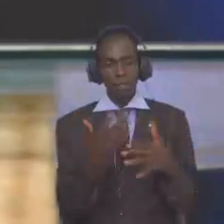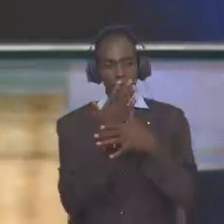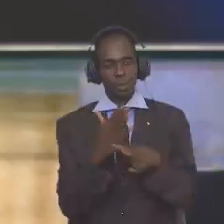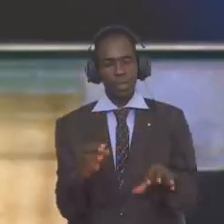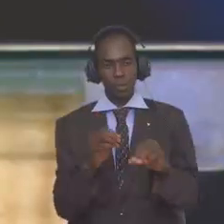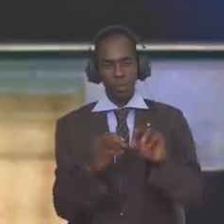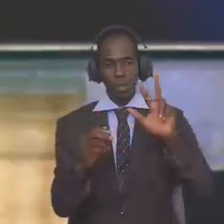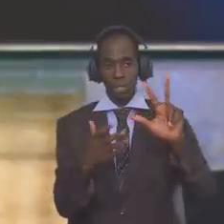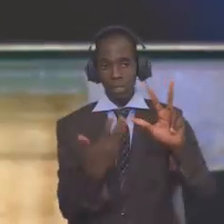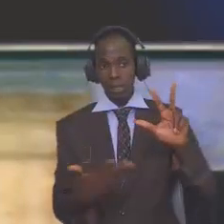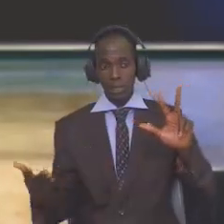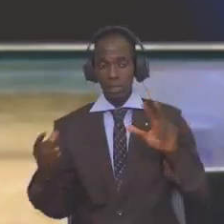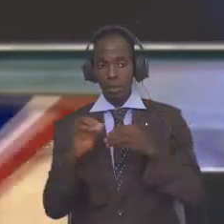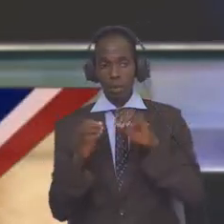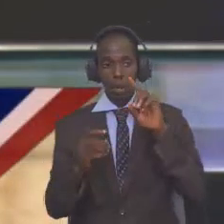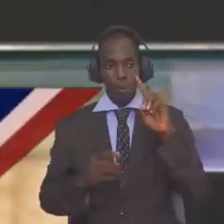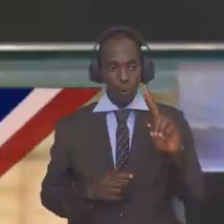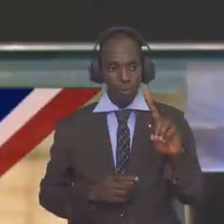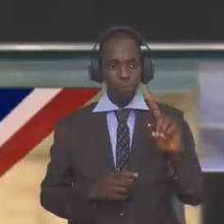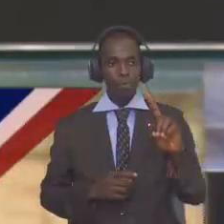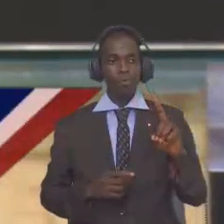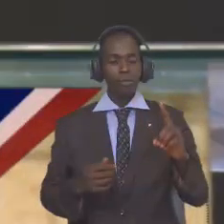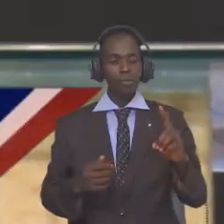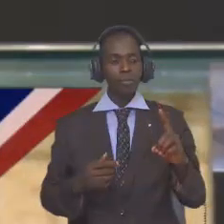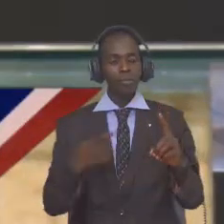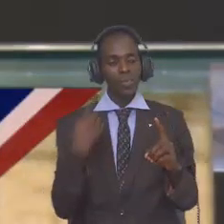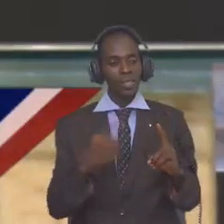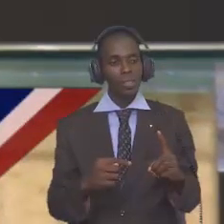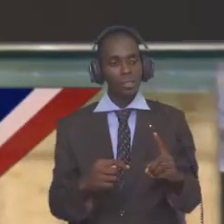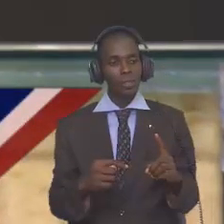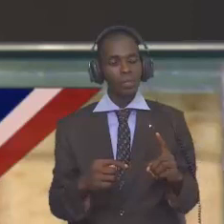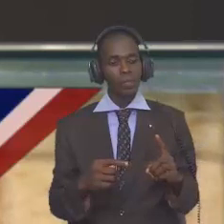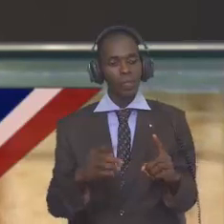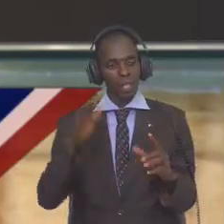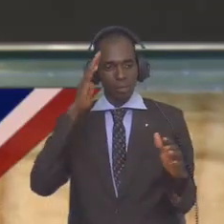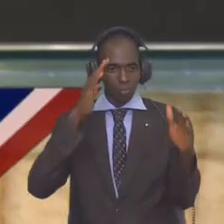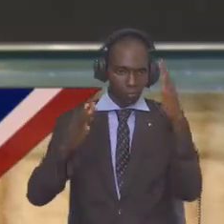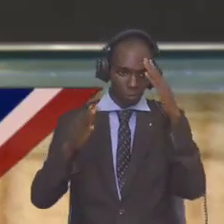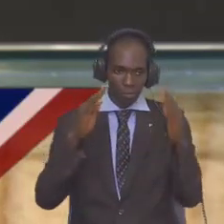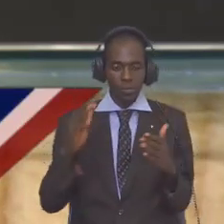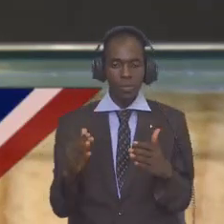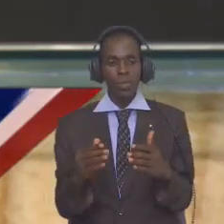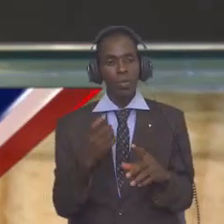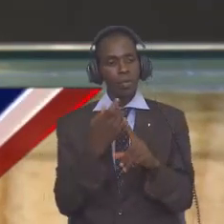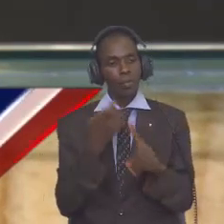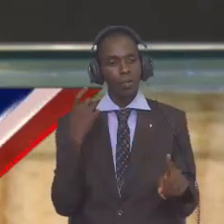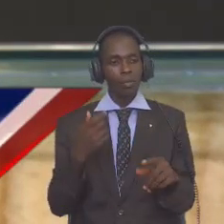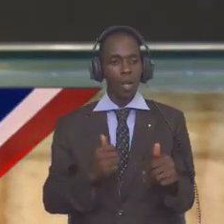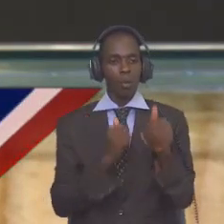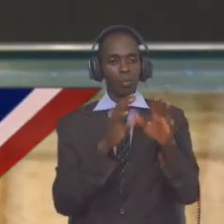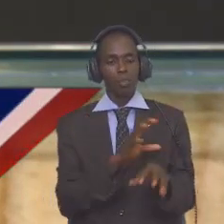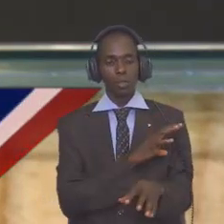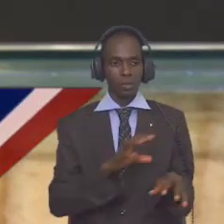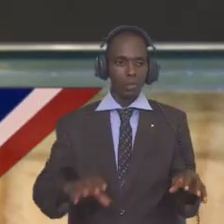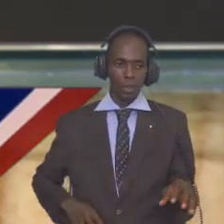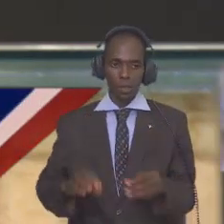one, address and greetings from Paul, the apostle, apostle of Christ. Number